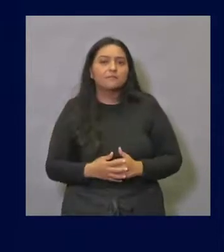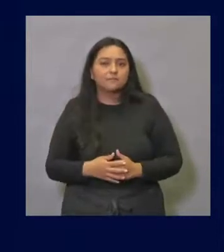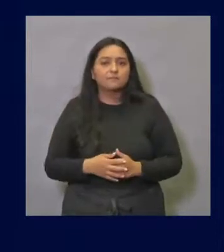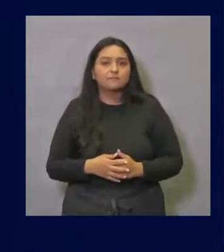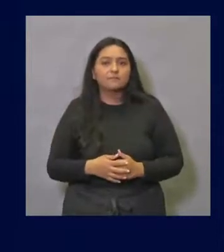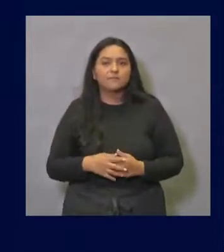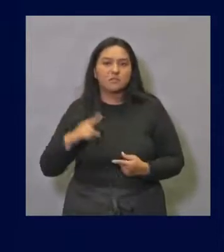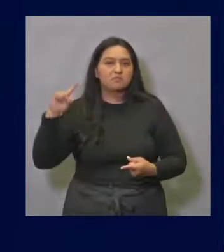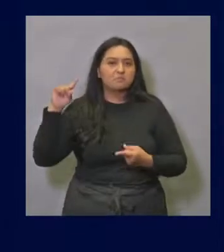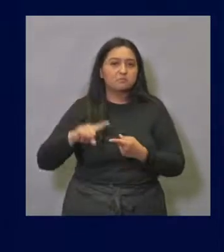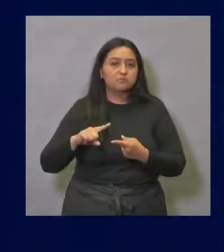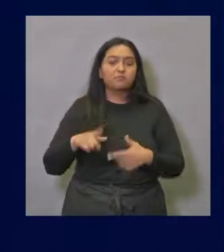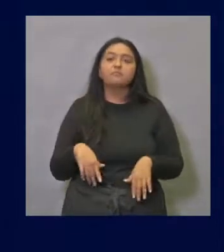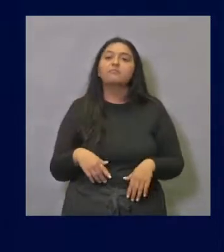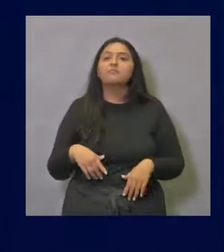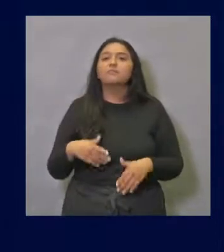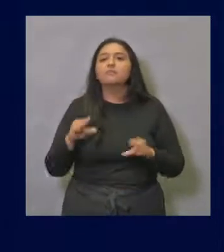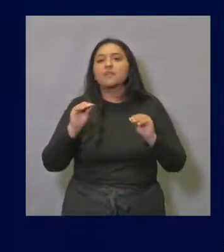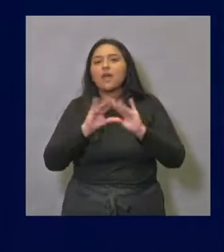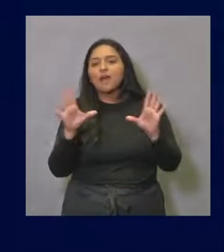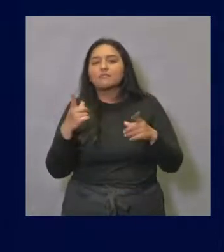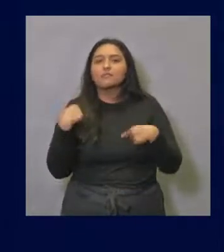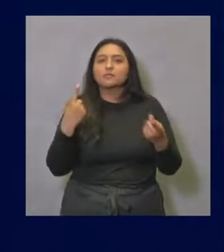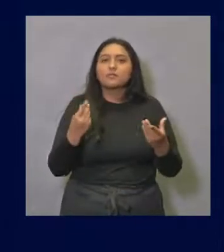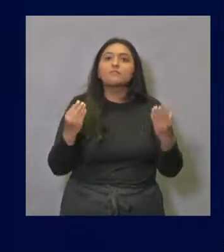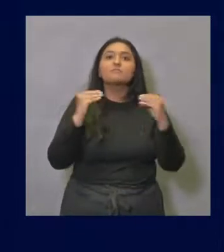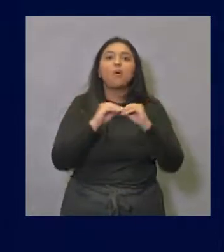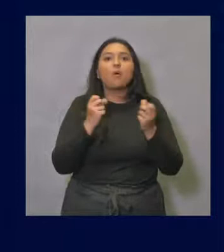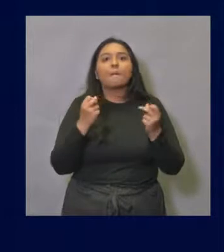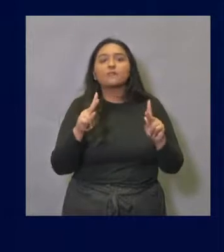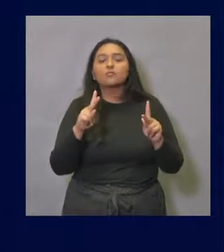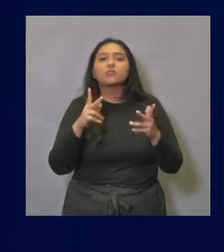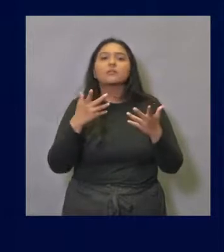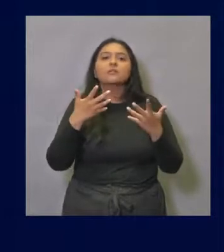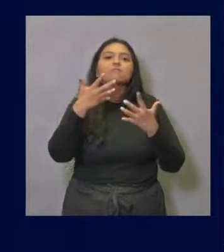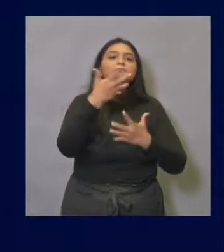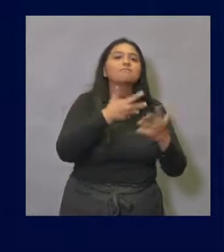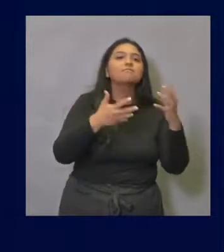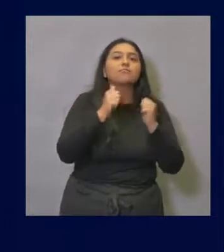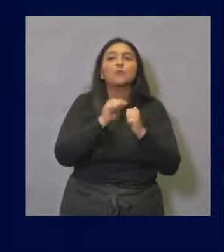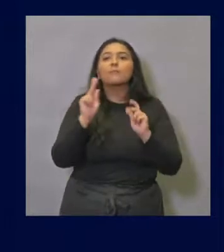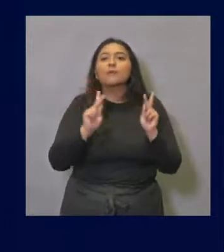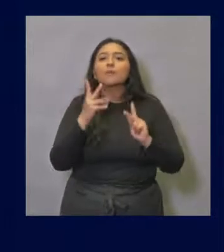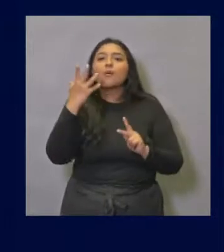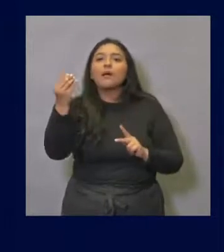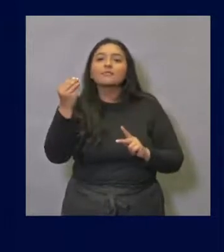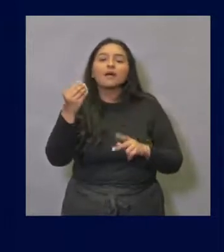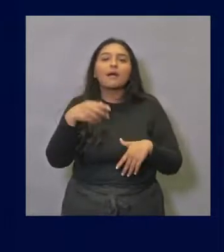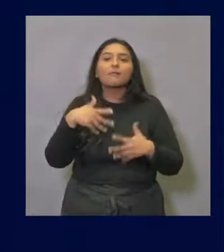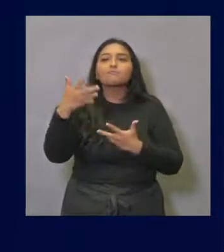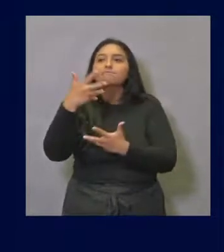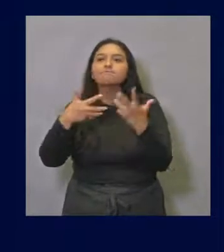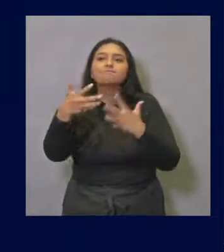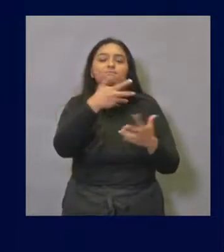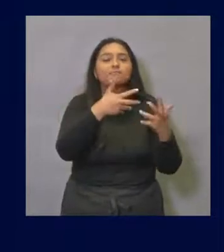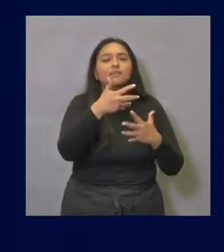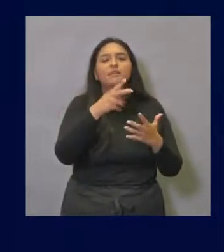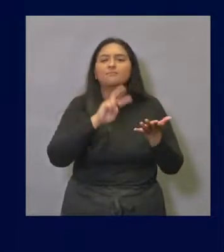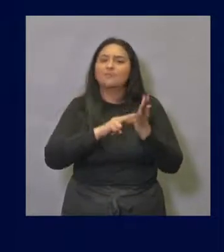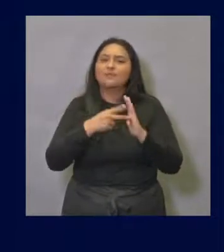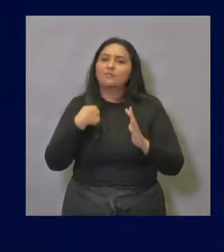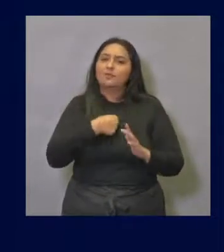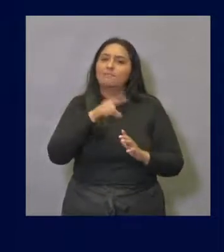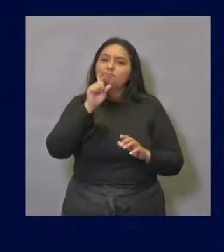for mingling with folks outside our households, to continue the recovery journey, we're going to need to make sure we adhere to common sense